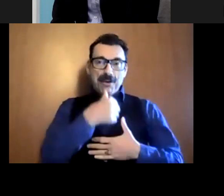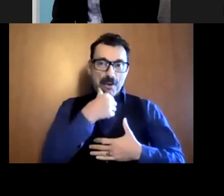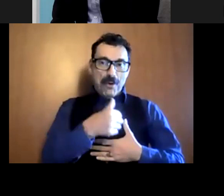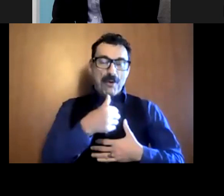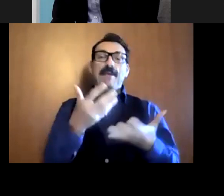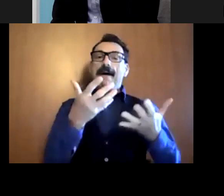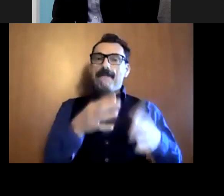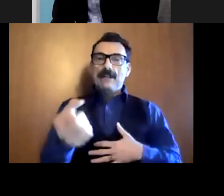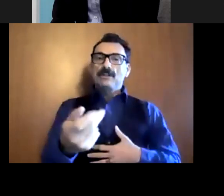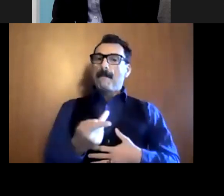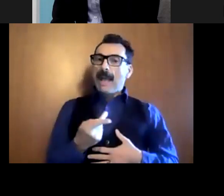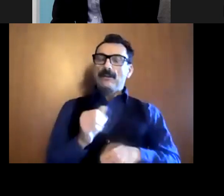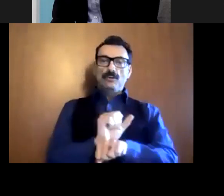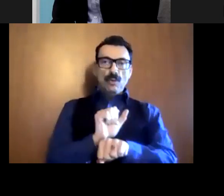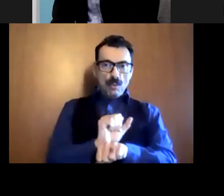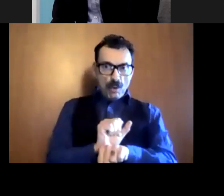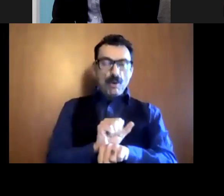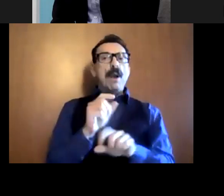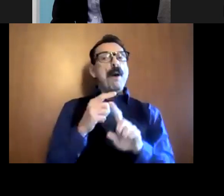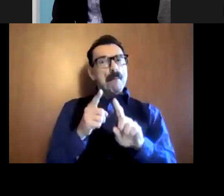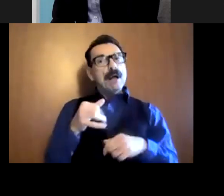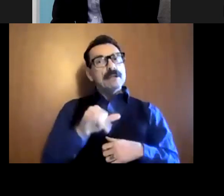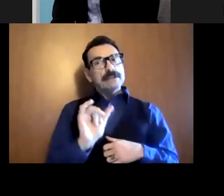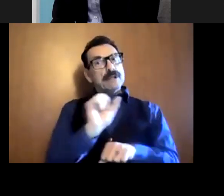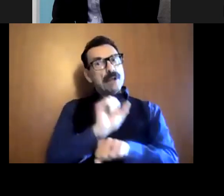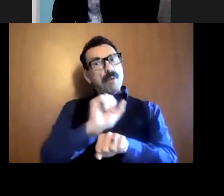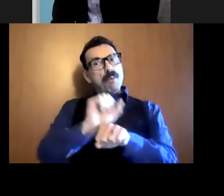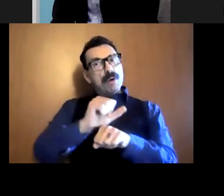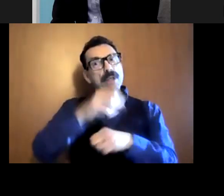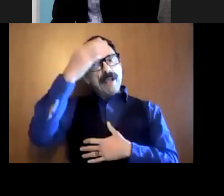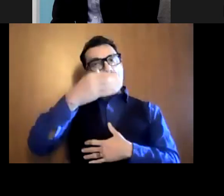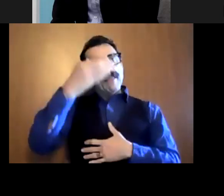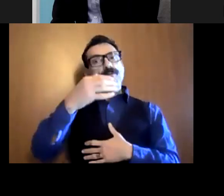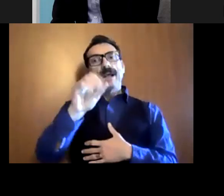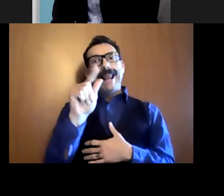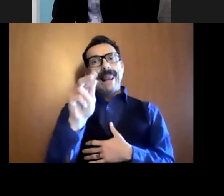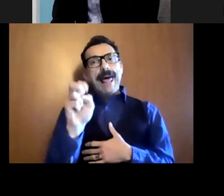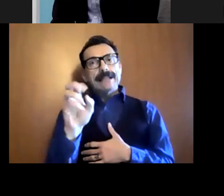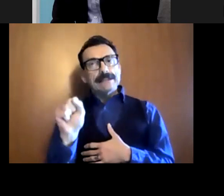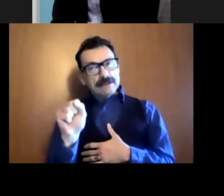have been kind of on the front lines since then. And I received the Pfizer vaccine. I was one of the very